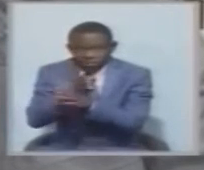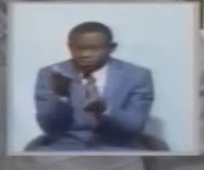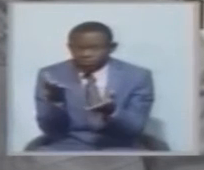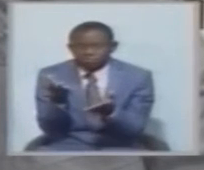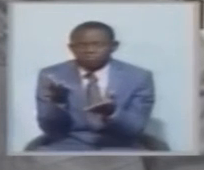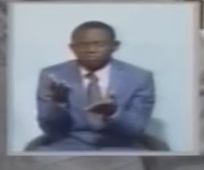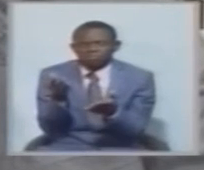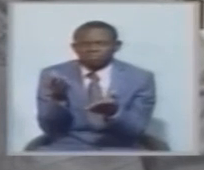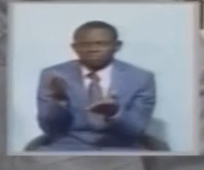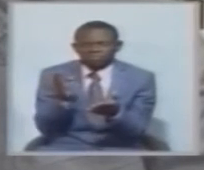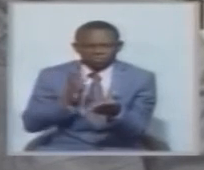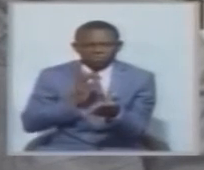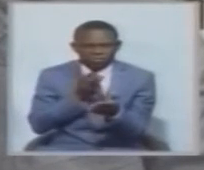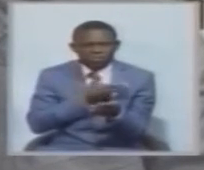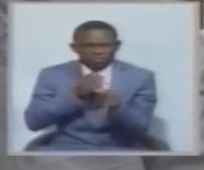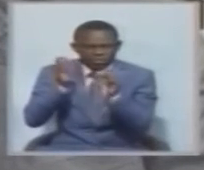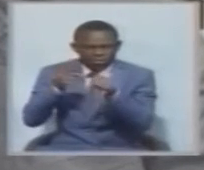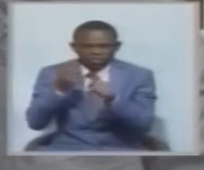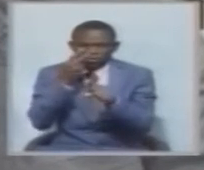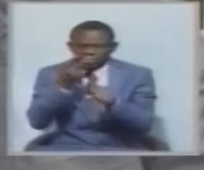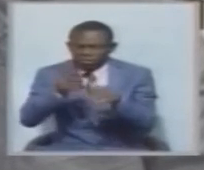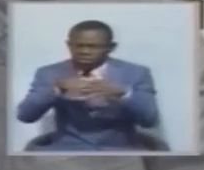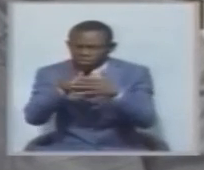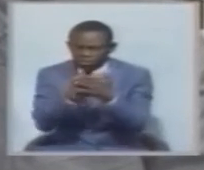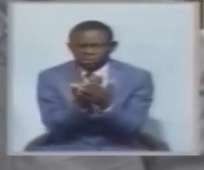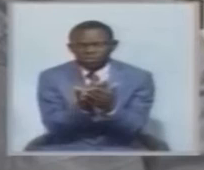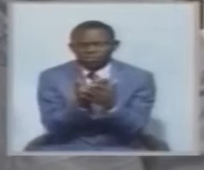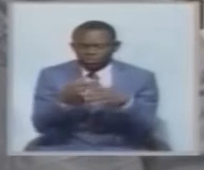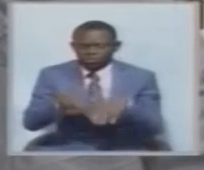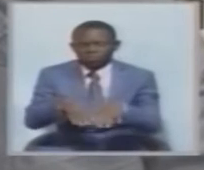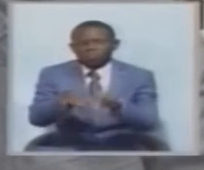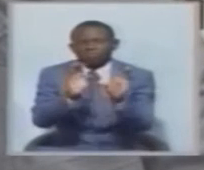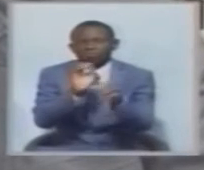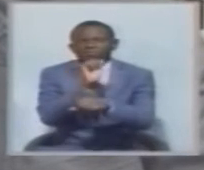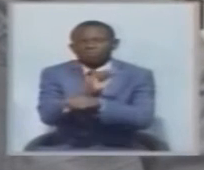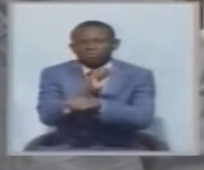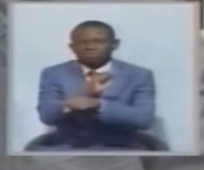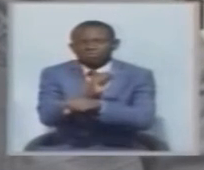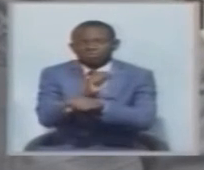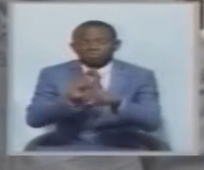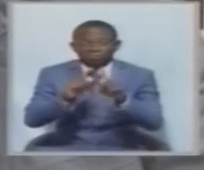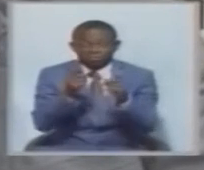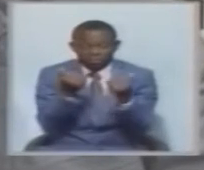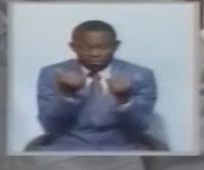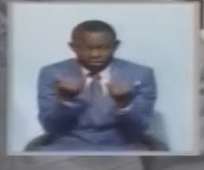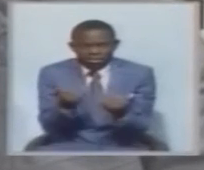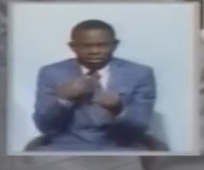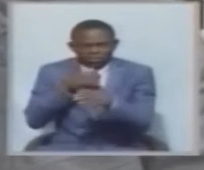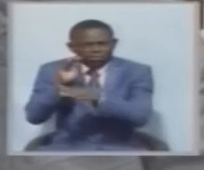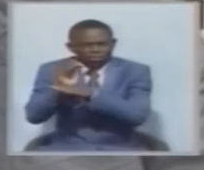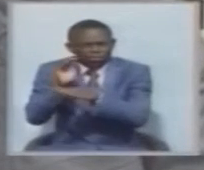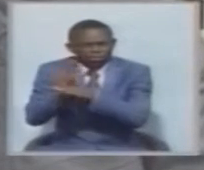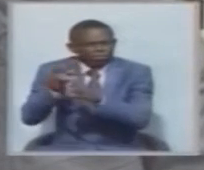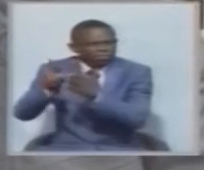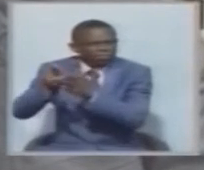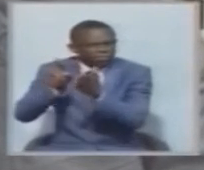we can move forward. But at the moment, I think it's going to be premature for me to mention that this is the outcome